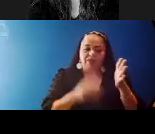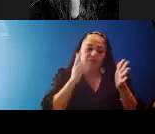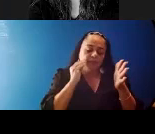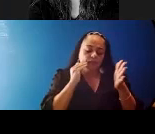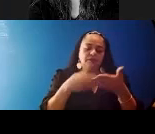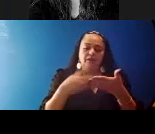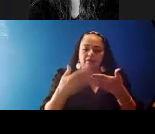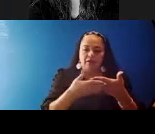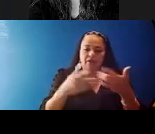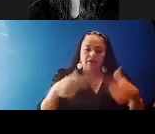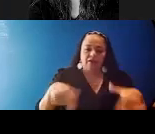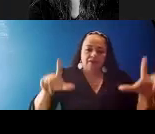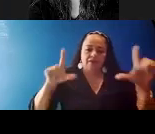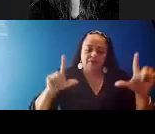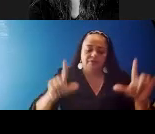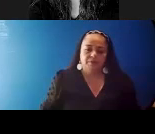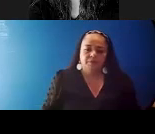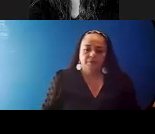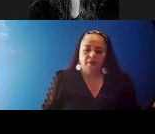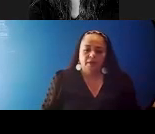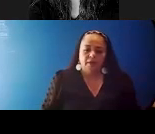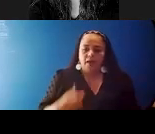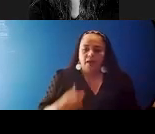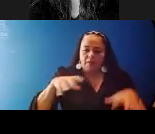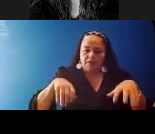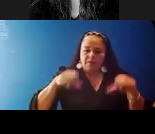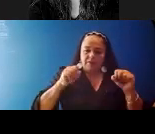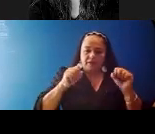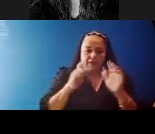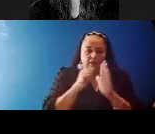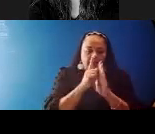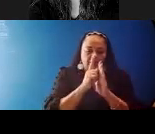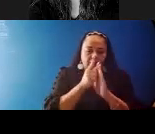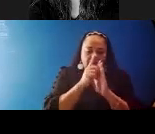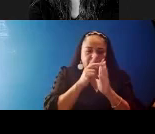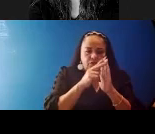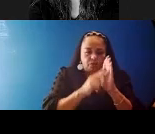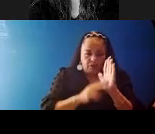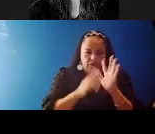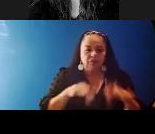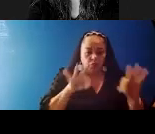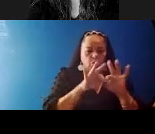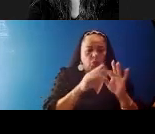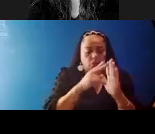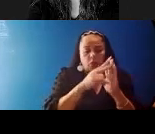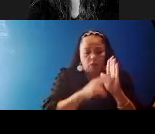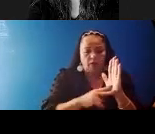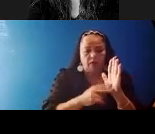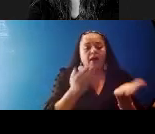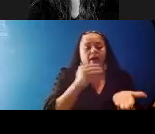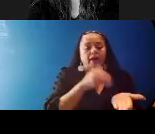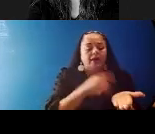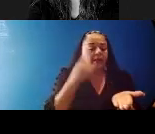good, thank you. And I'm just gonna take a second to read this quote, because I think it's worth reading. And again, think of